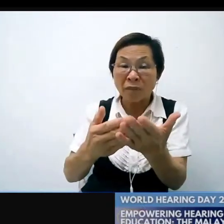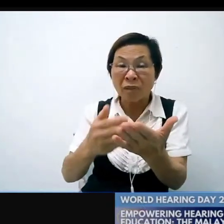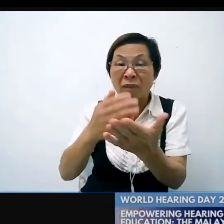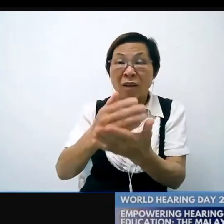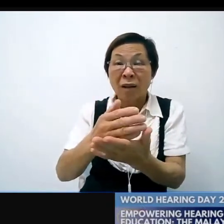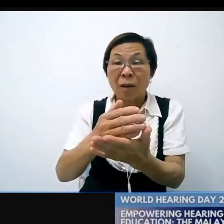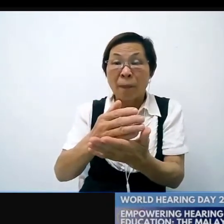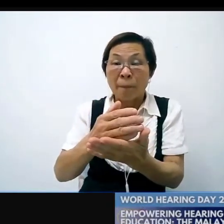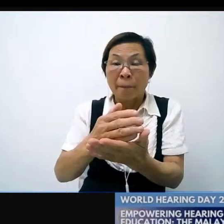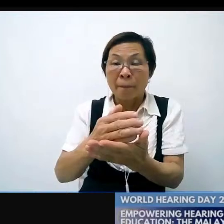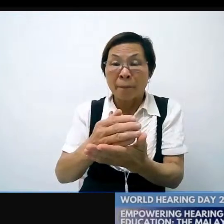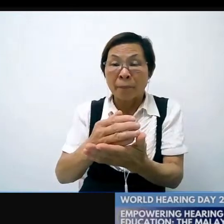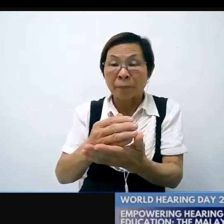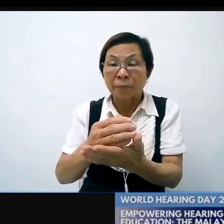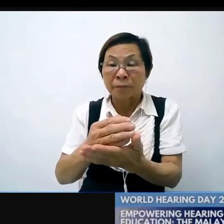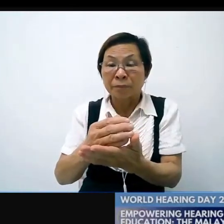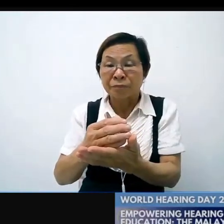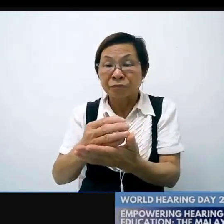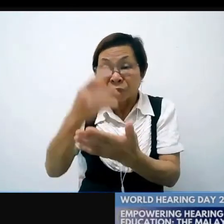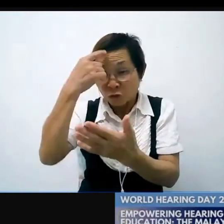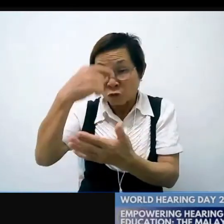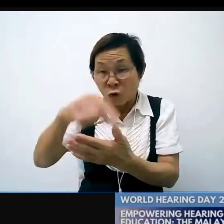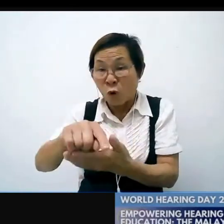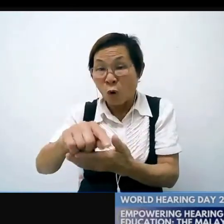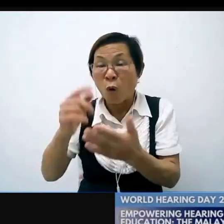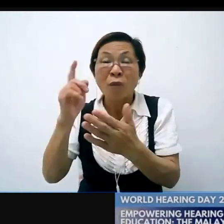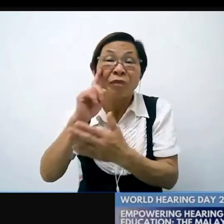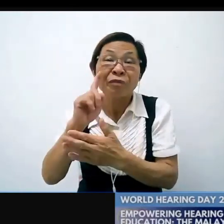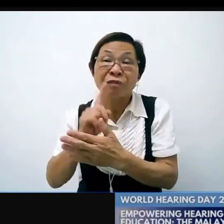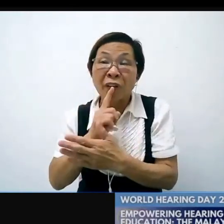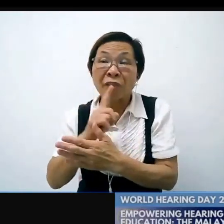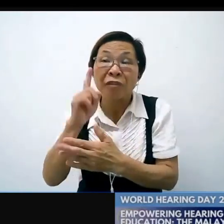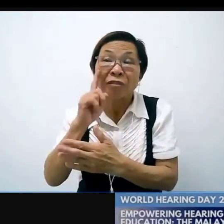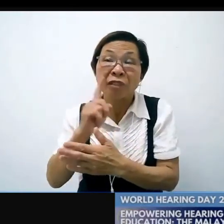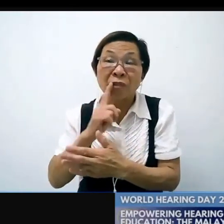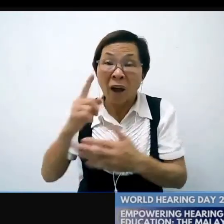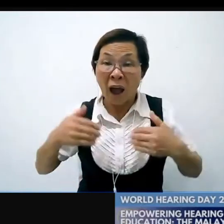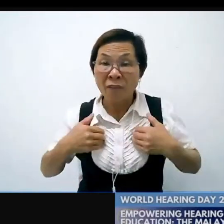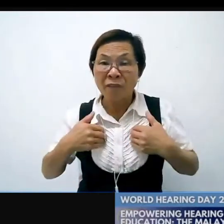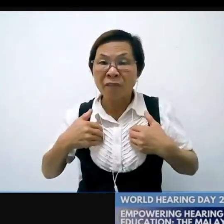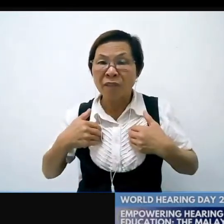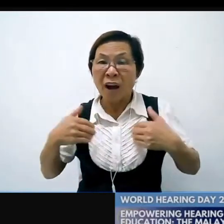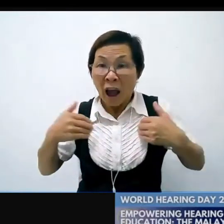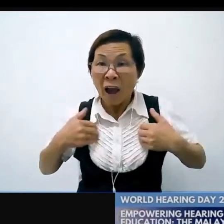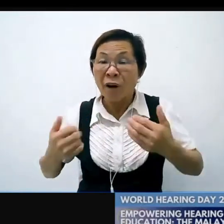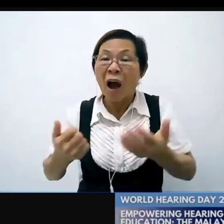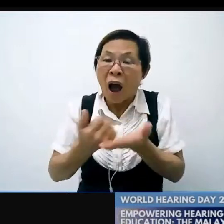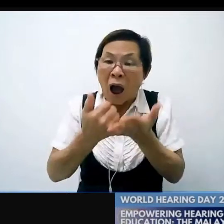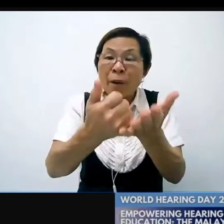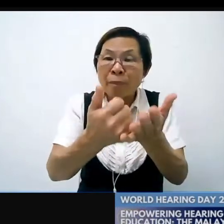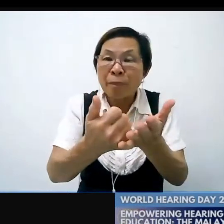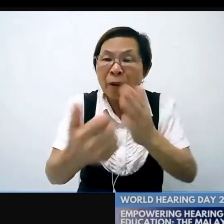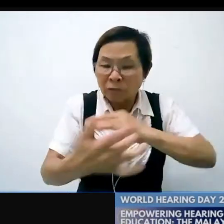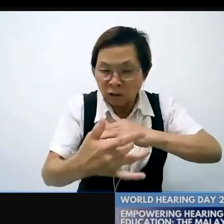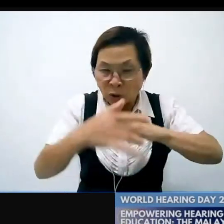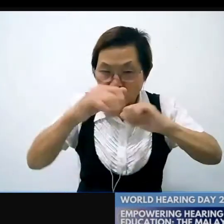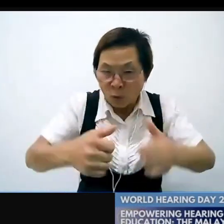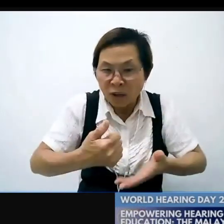aids for hearing impaired children, is there any assistive technology that can support these